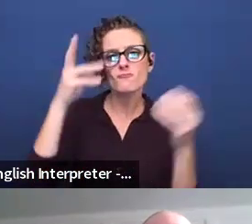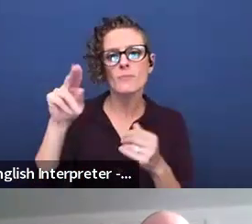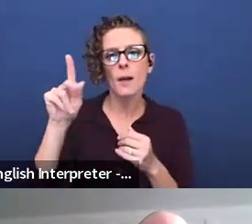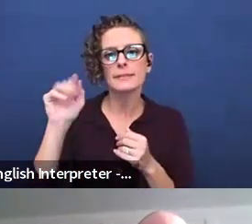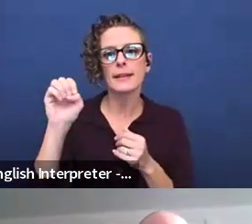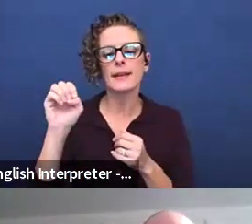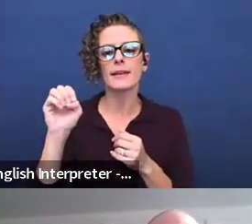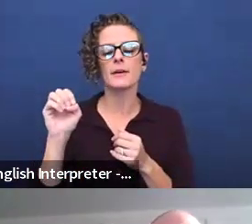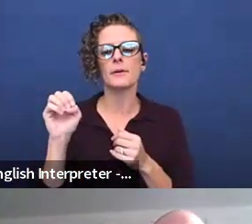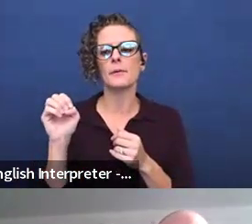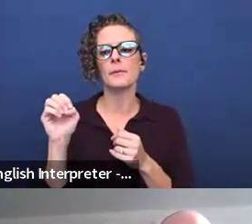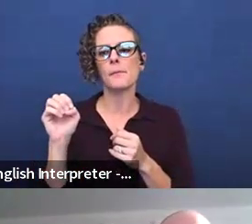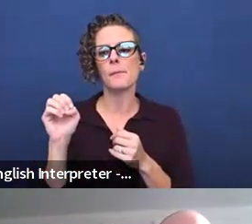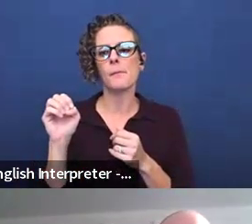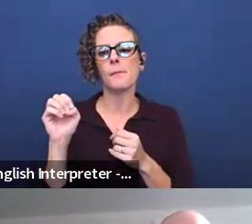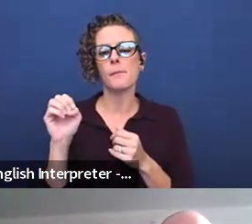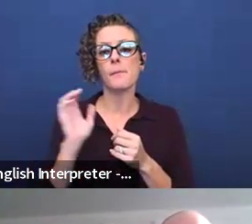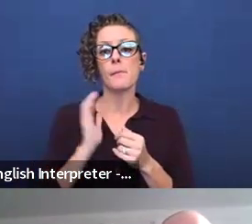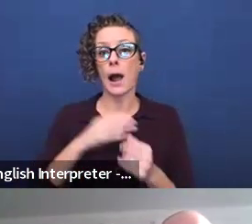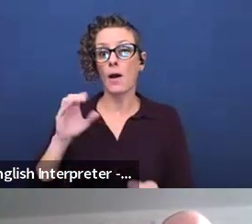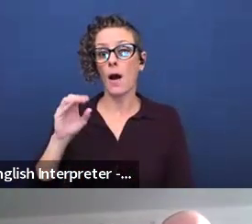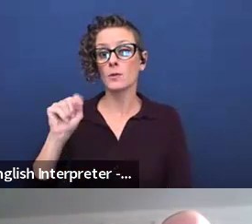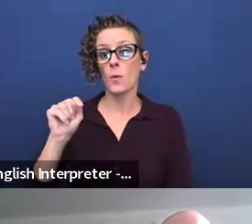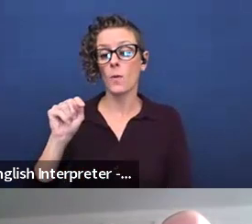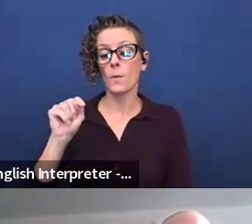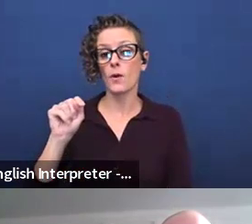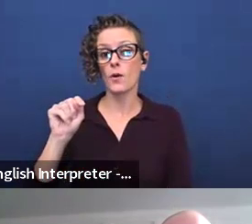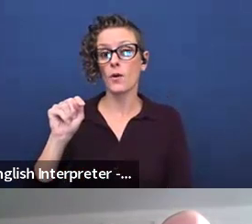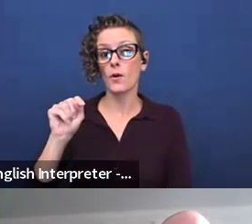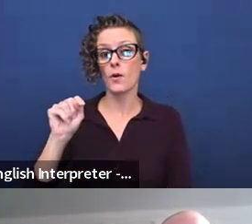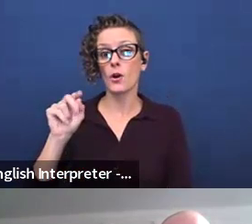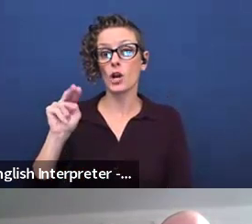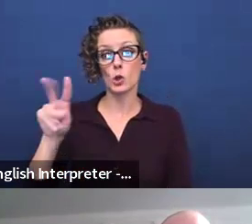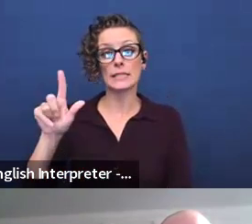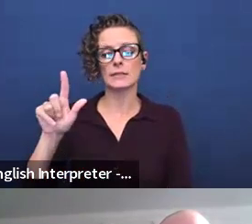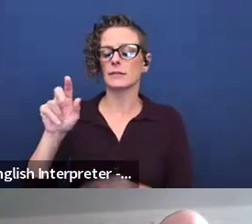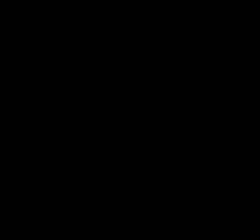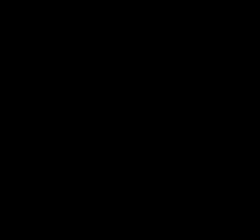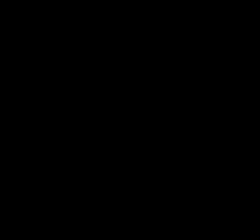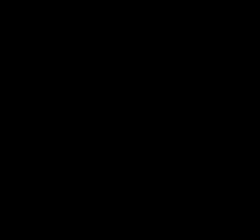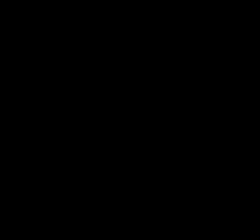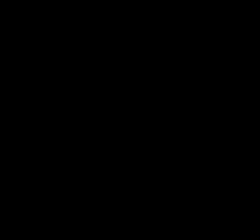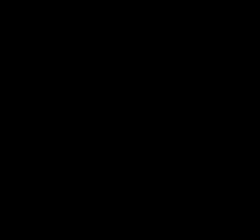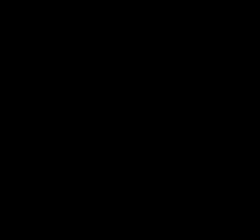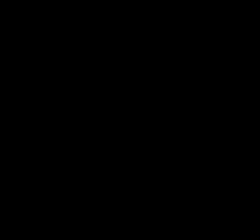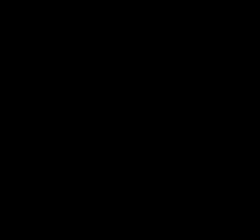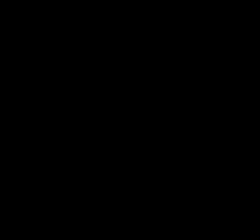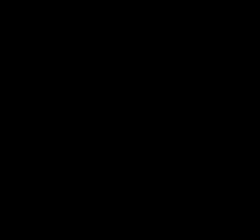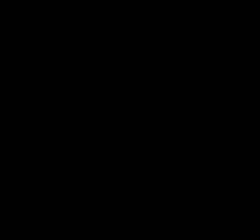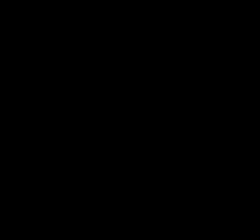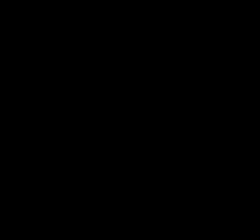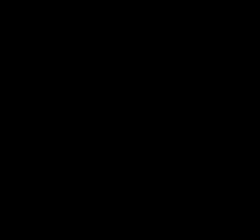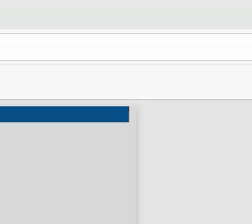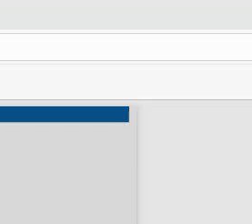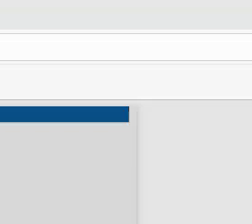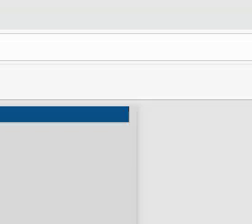that we have released our October newsletter. It is on our website. I will drop the chat